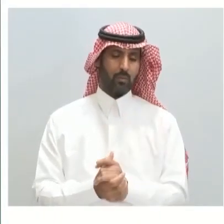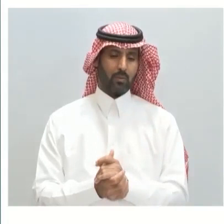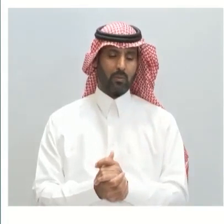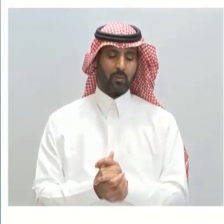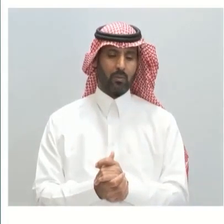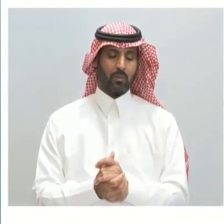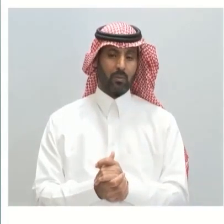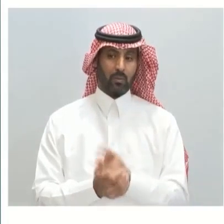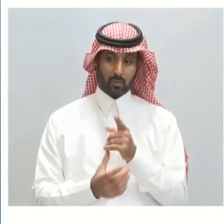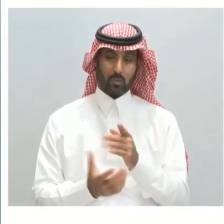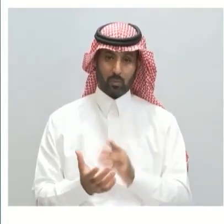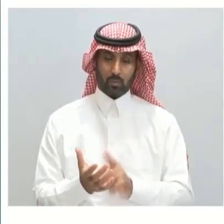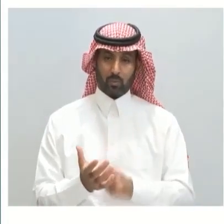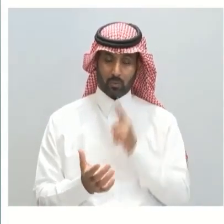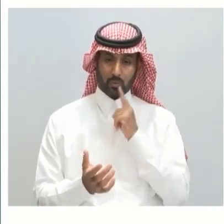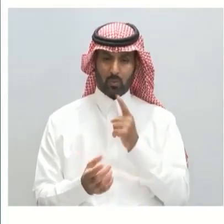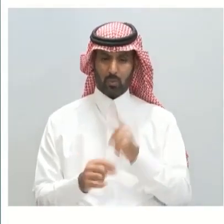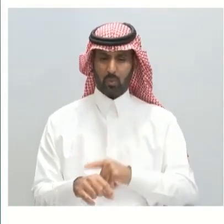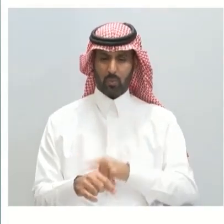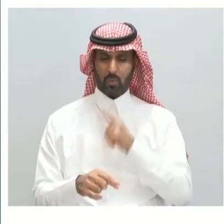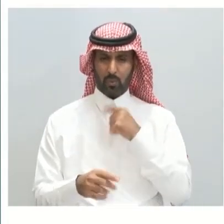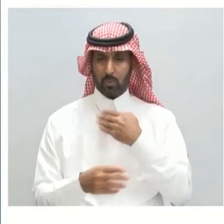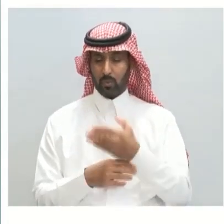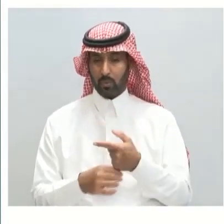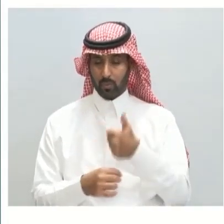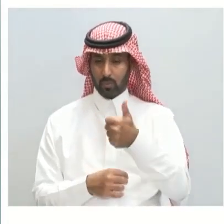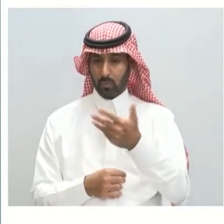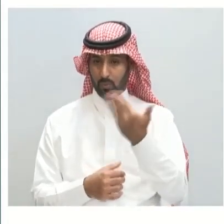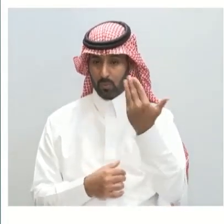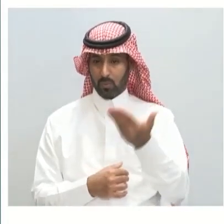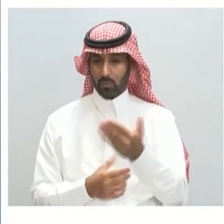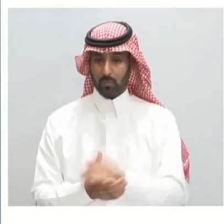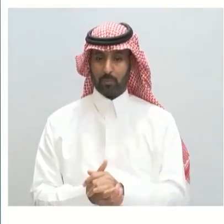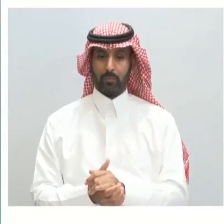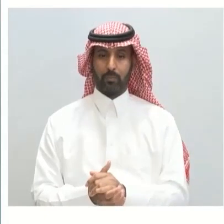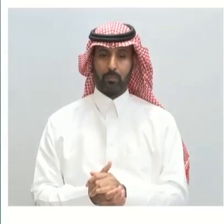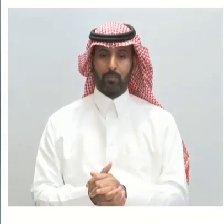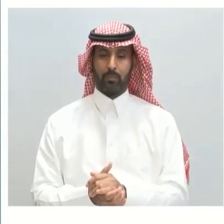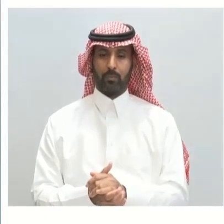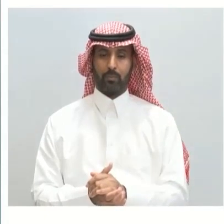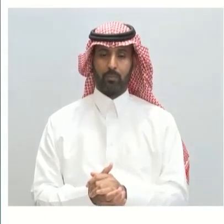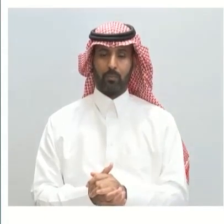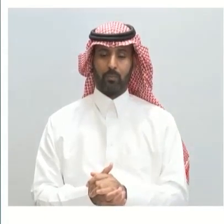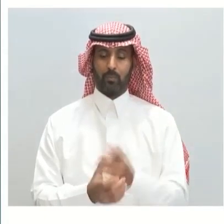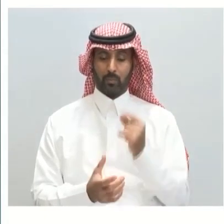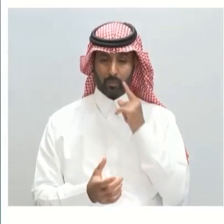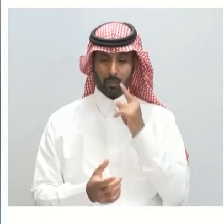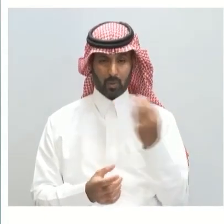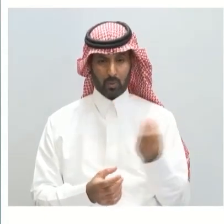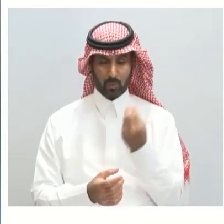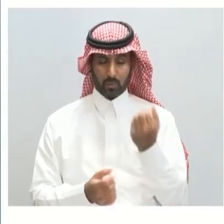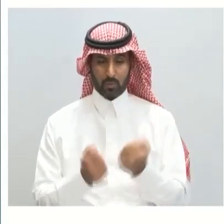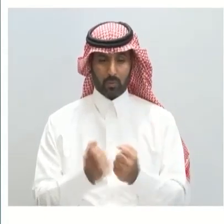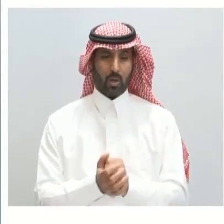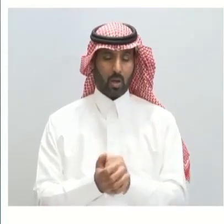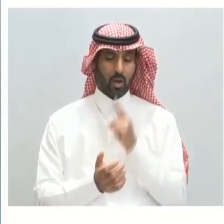we? Indeed, we have been more fortunate than we could have over expected. This has been the best trip ever. Number five,